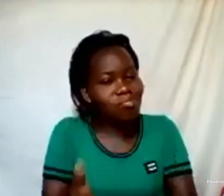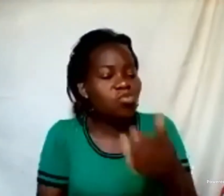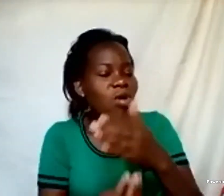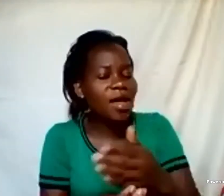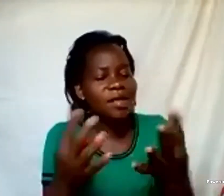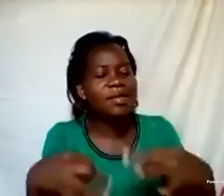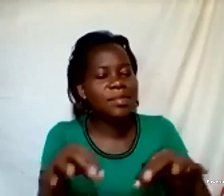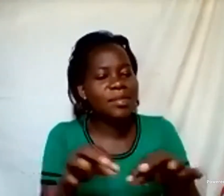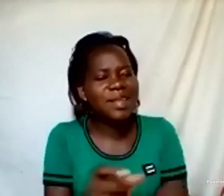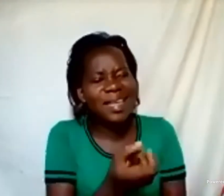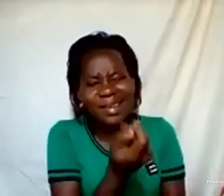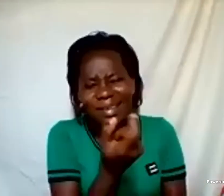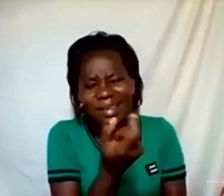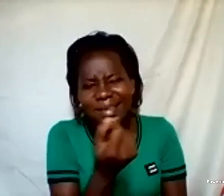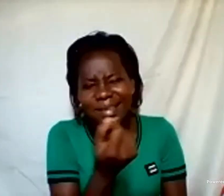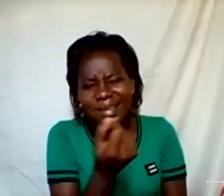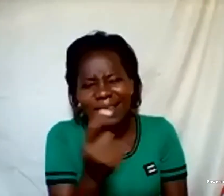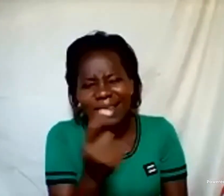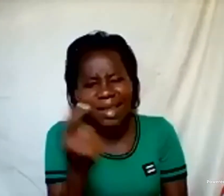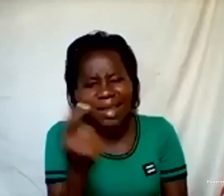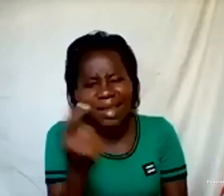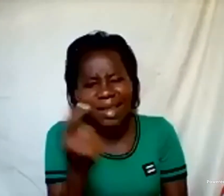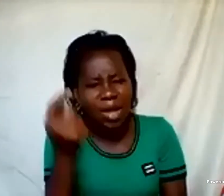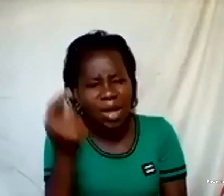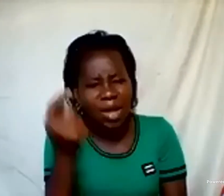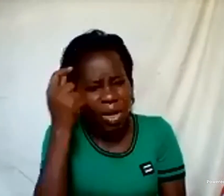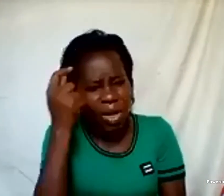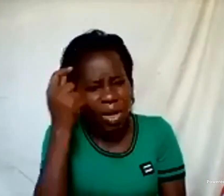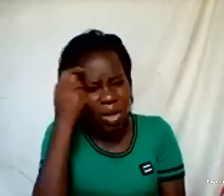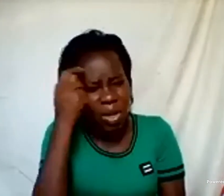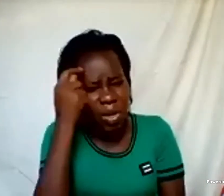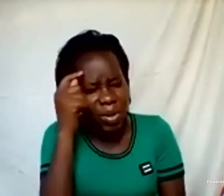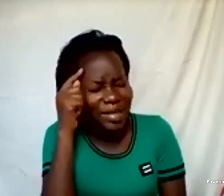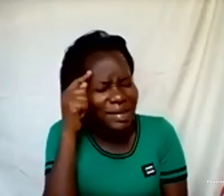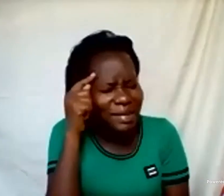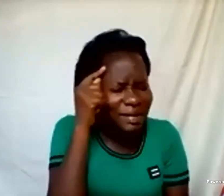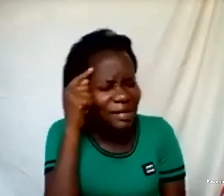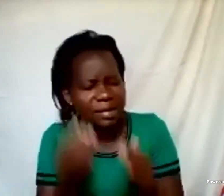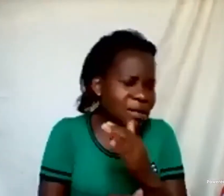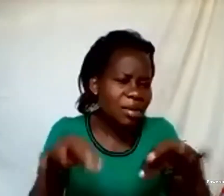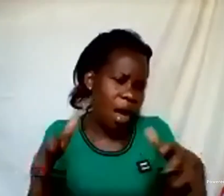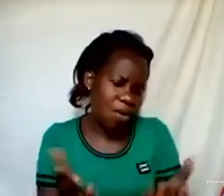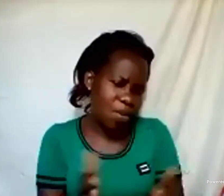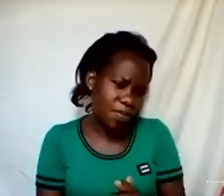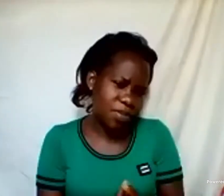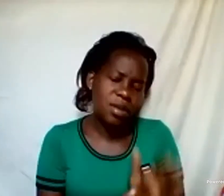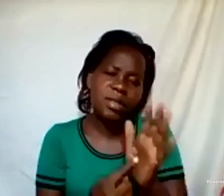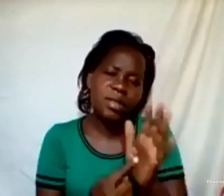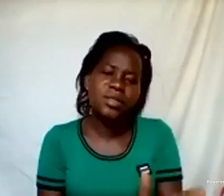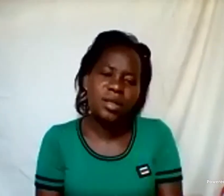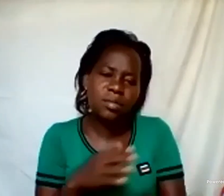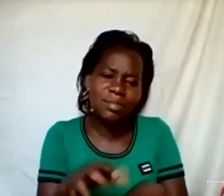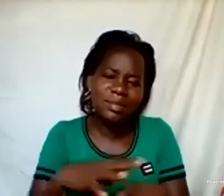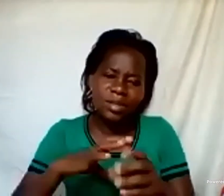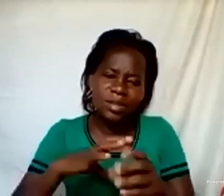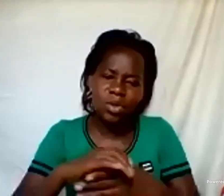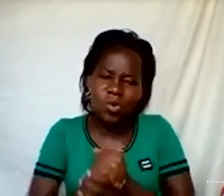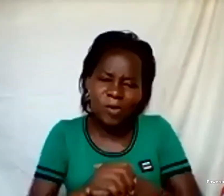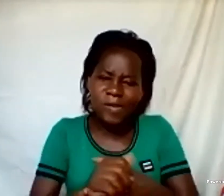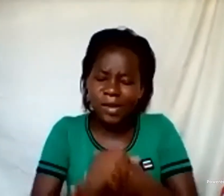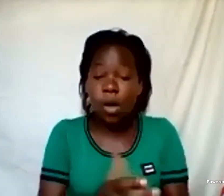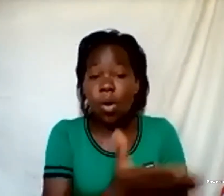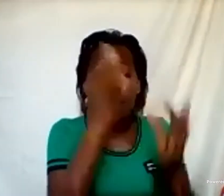try to think around the box. How can I add value into this? You talked of Monana, These are products that manufacturers are looking out